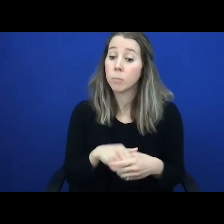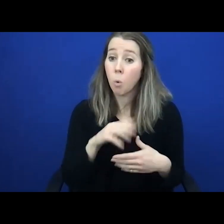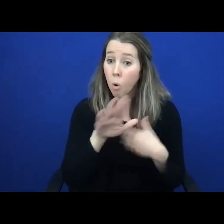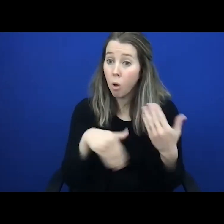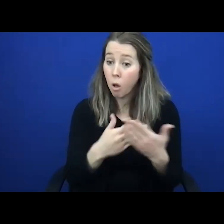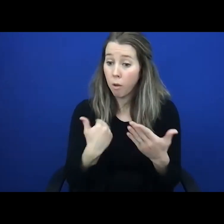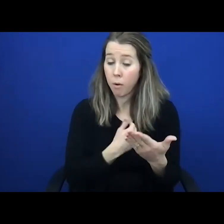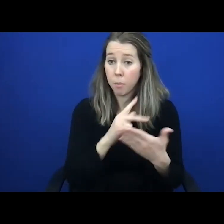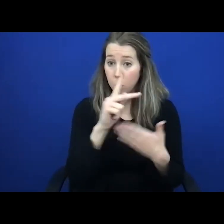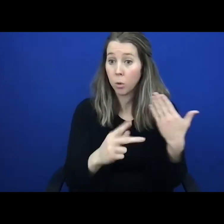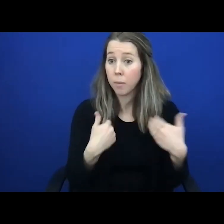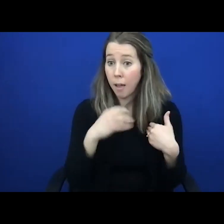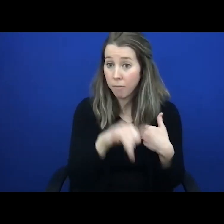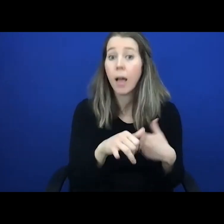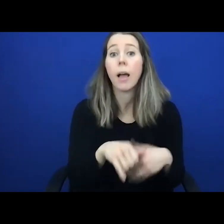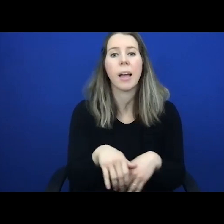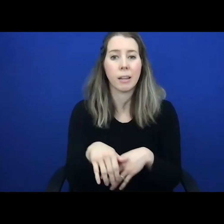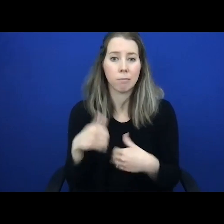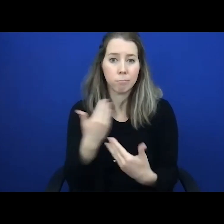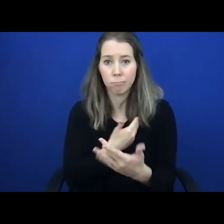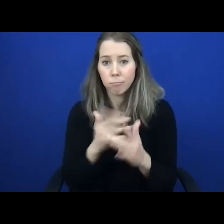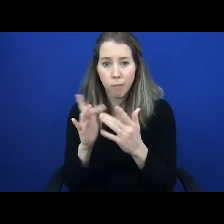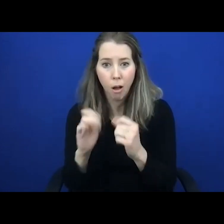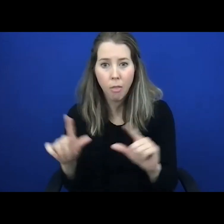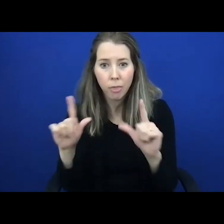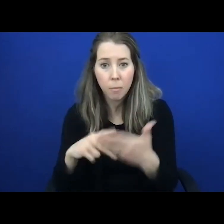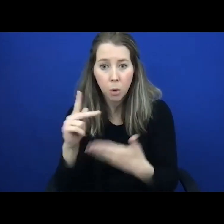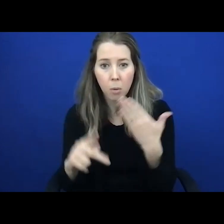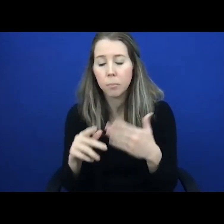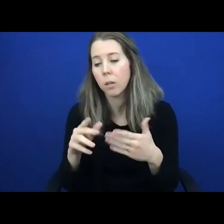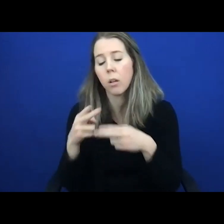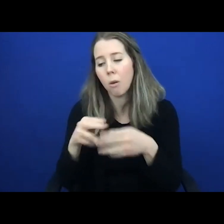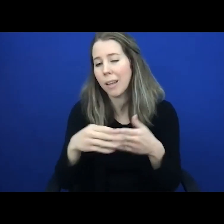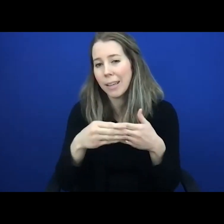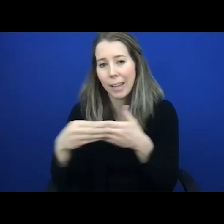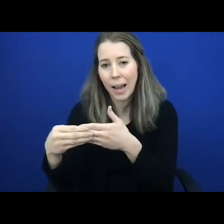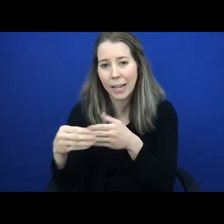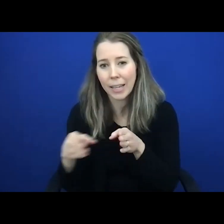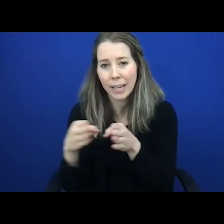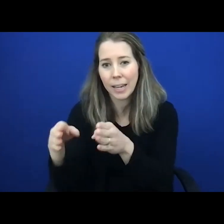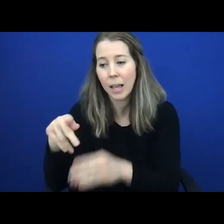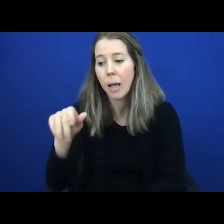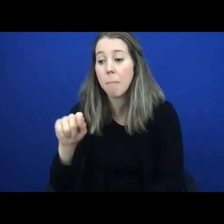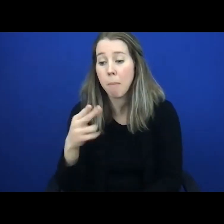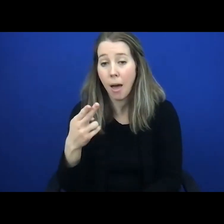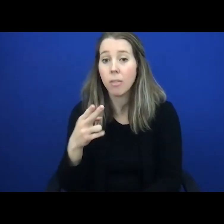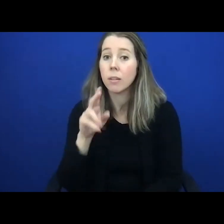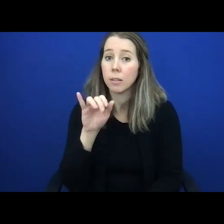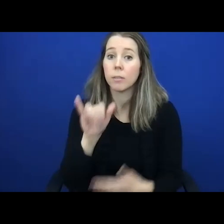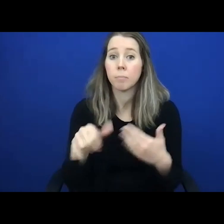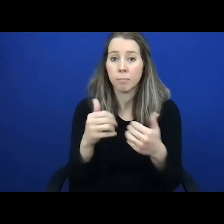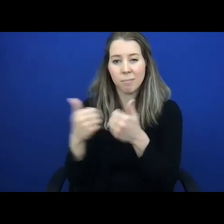and in our traditional online format, which we call Guided Path. That's how it works. Again, that's asynchronous